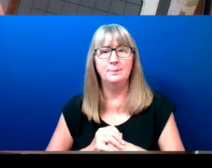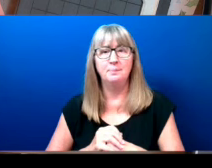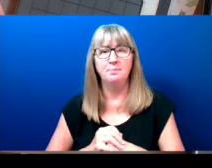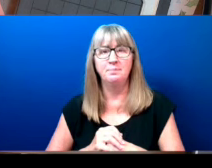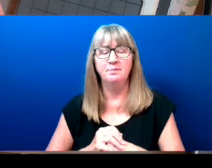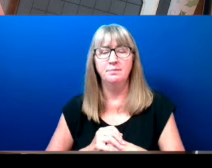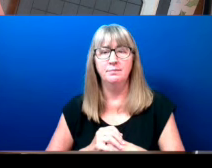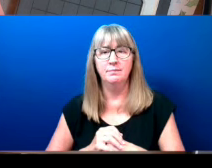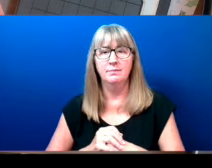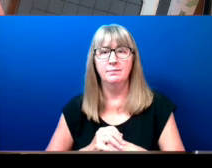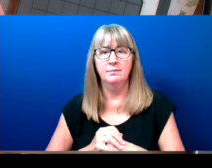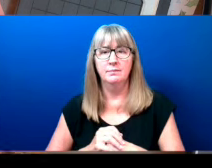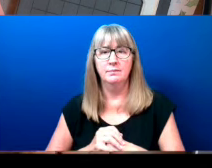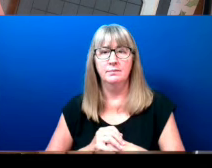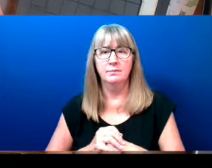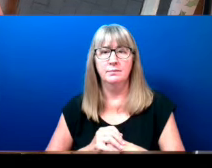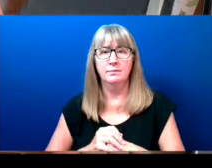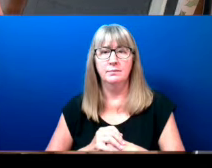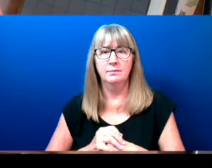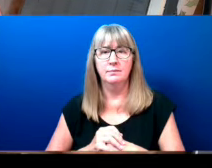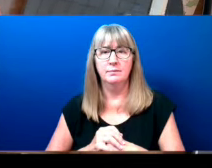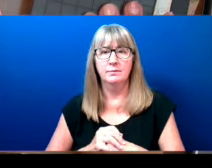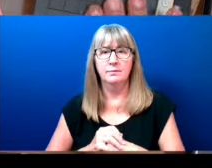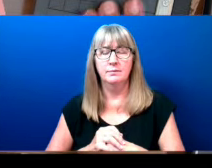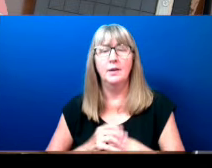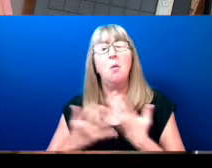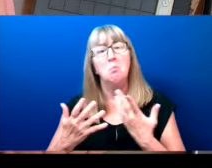I'll stick that on.